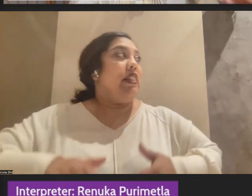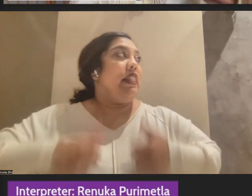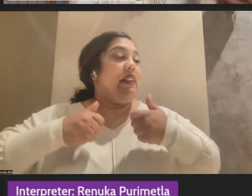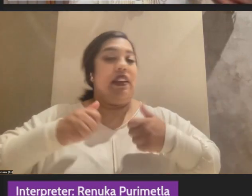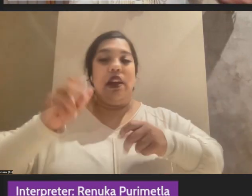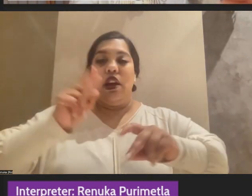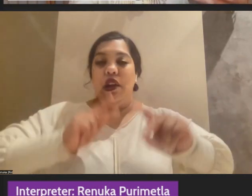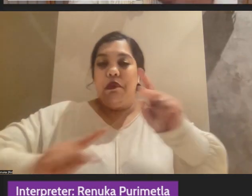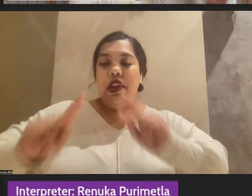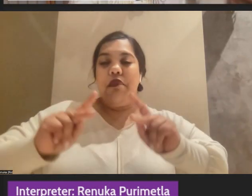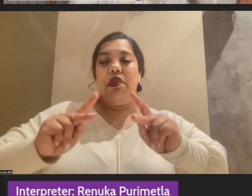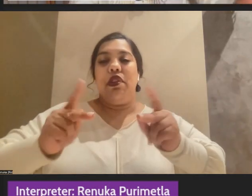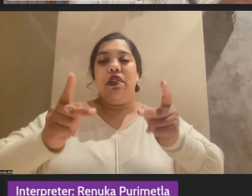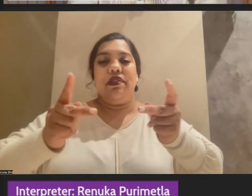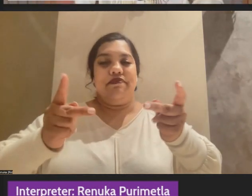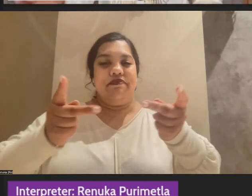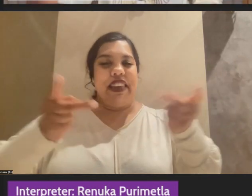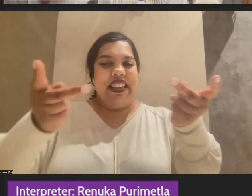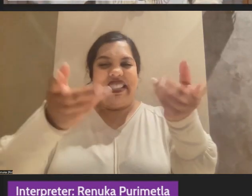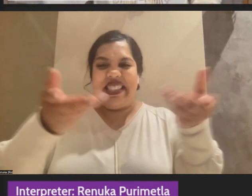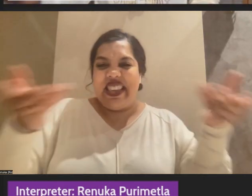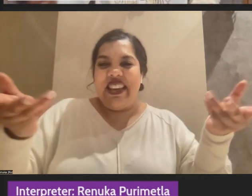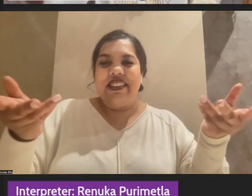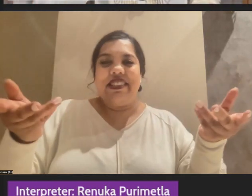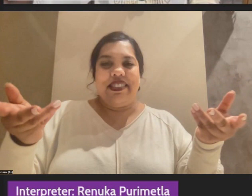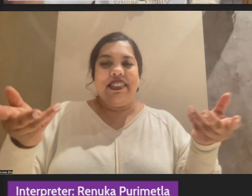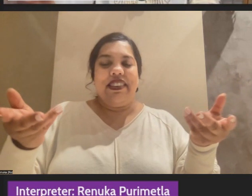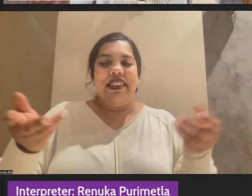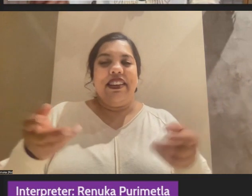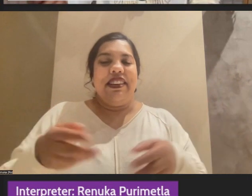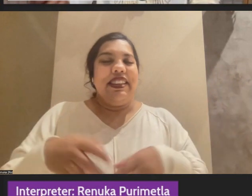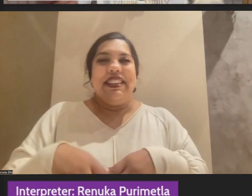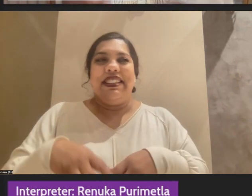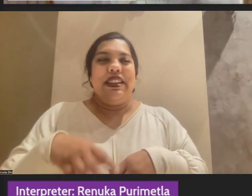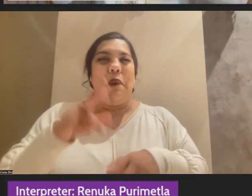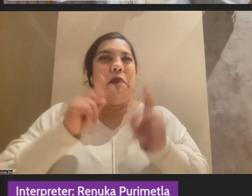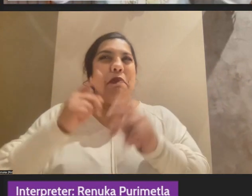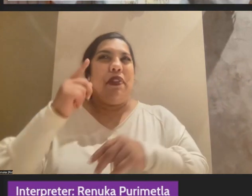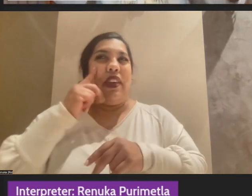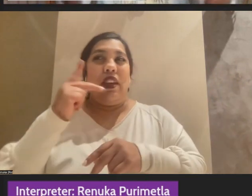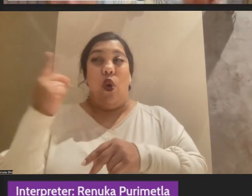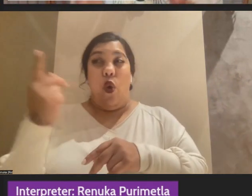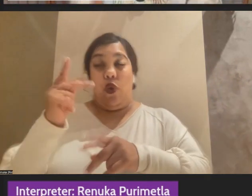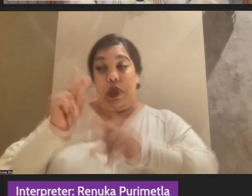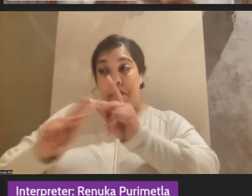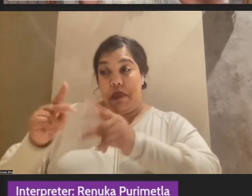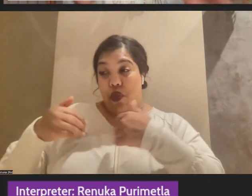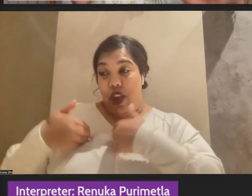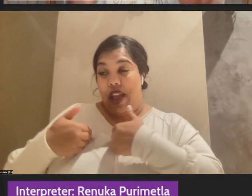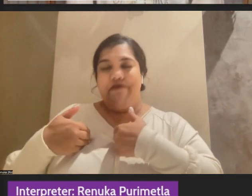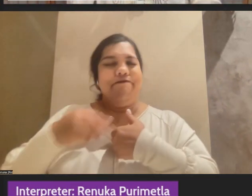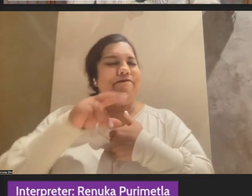Because oftentimes people think, oh, people and animals. It's also plants and trees, the ecology of,